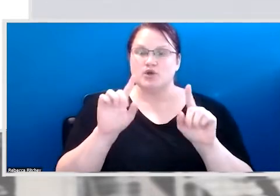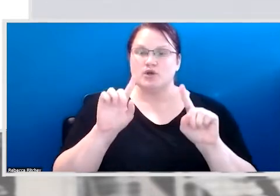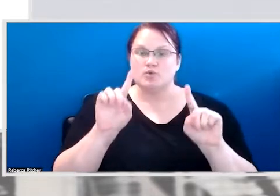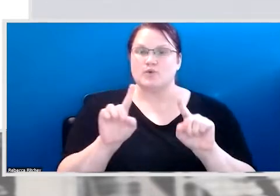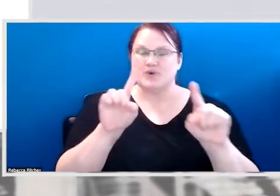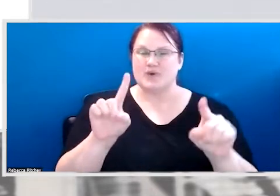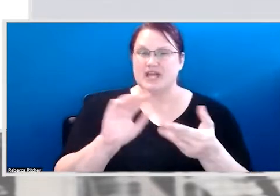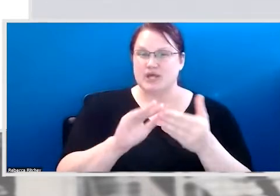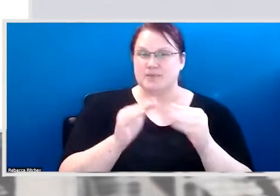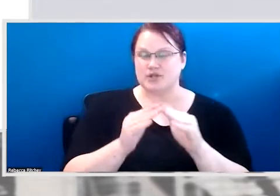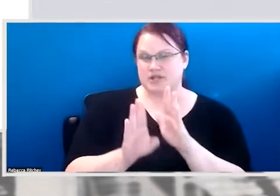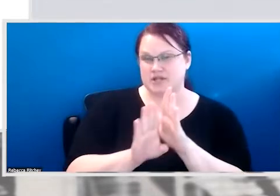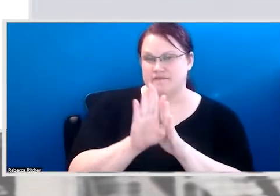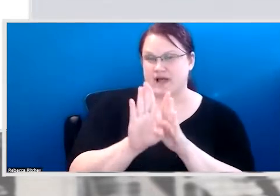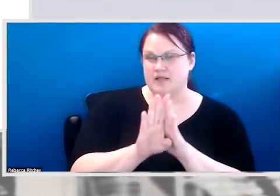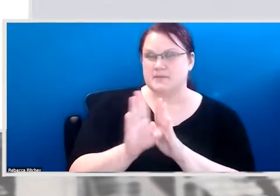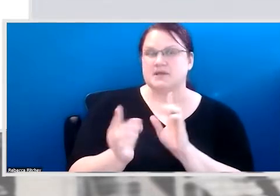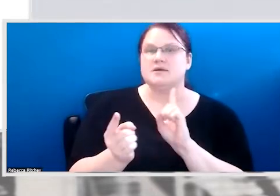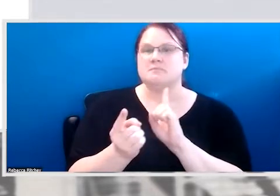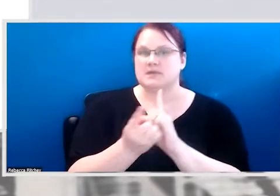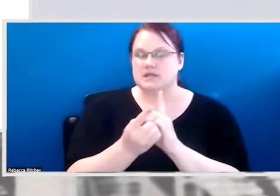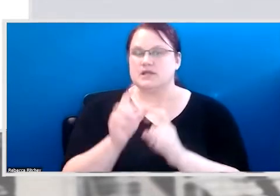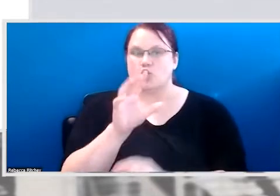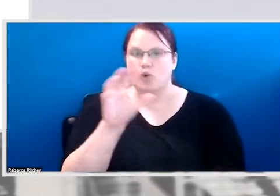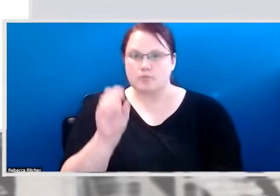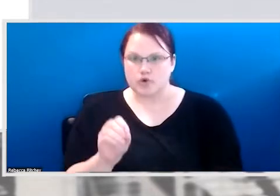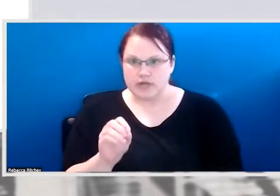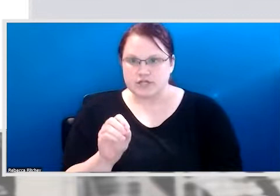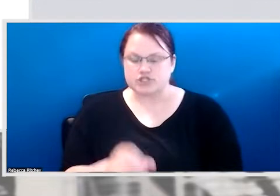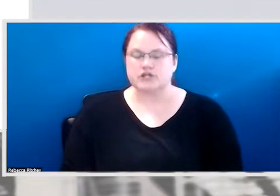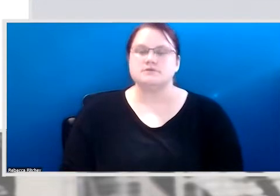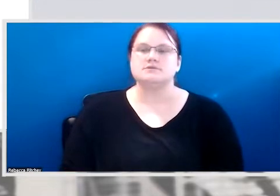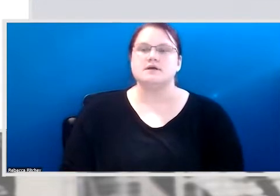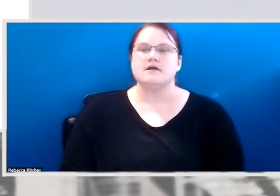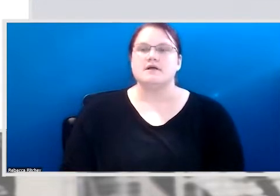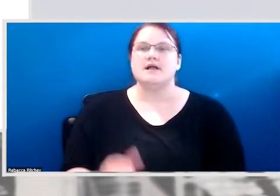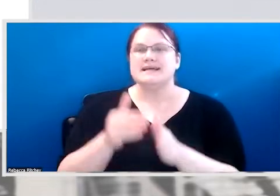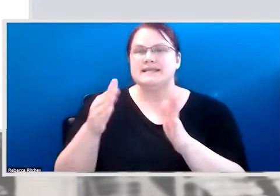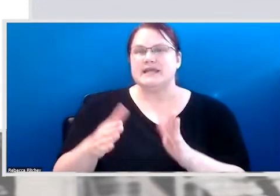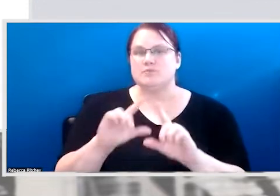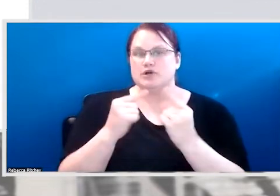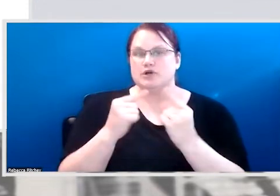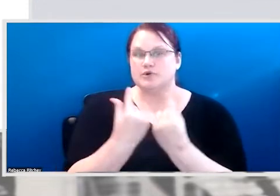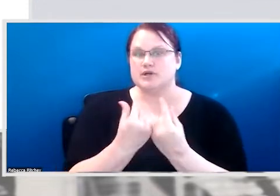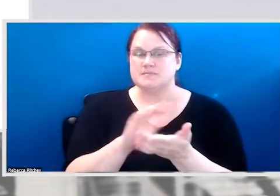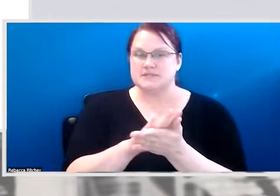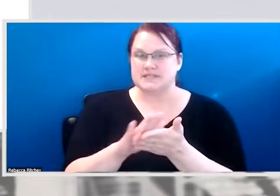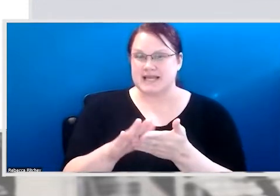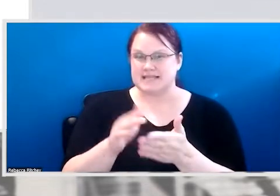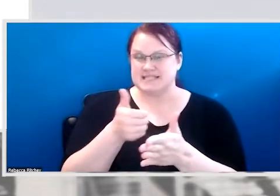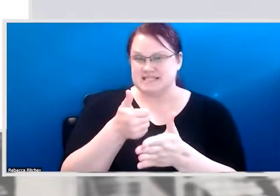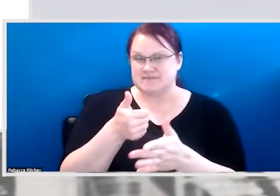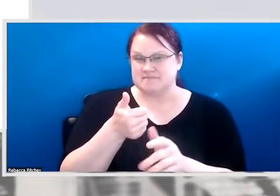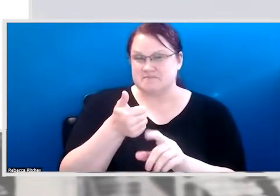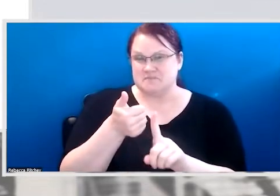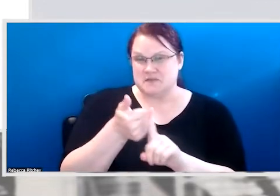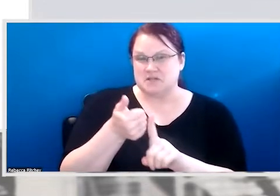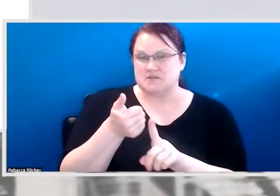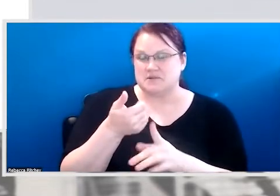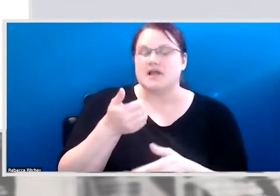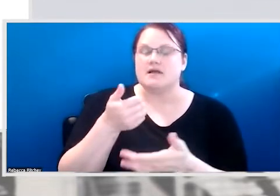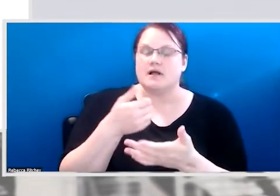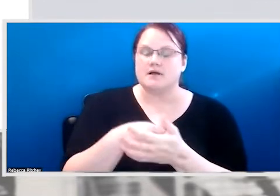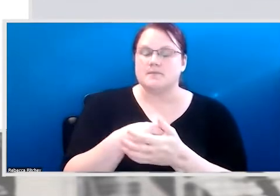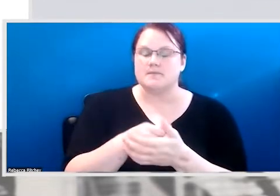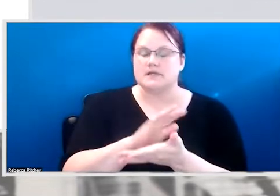development meetings, community development corporation, or just community meetings. Neighborhood groups have been nice enough to host us so that we can